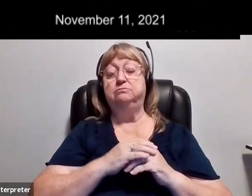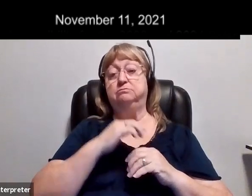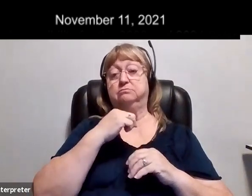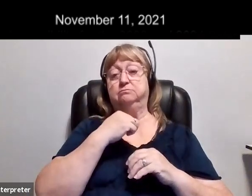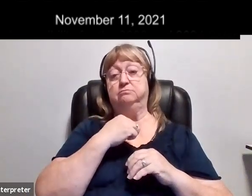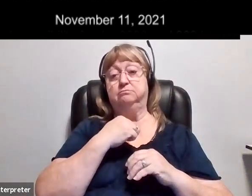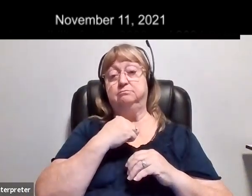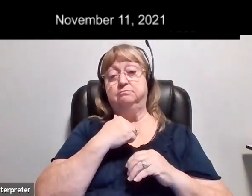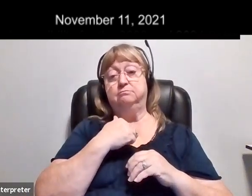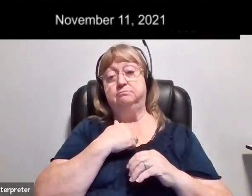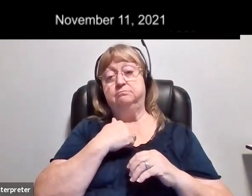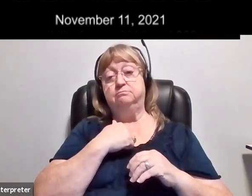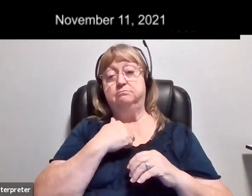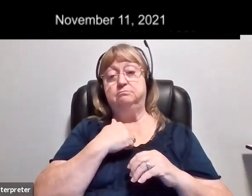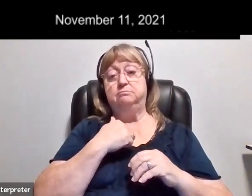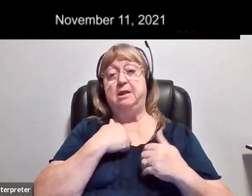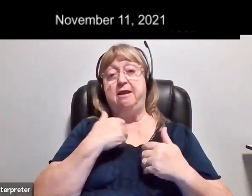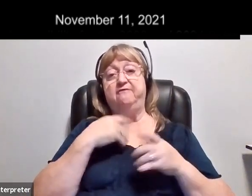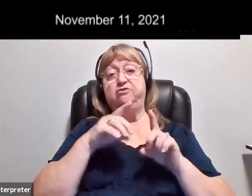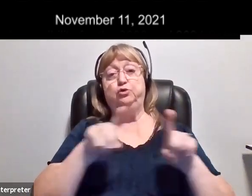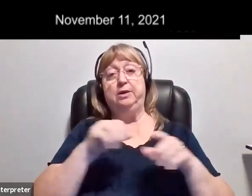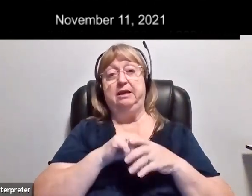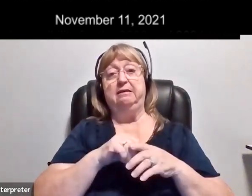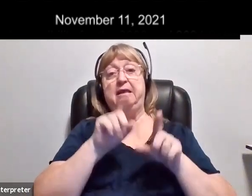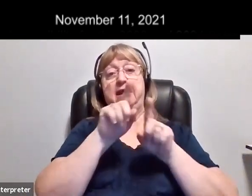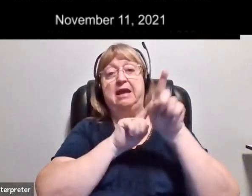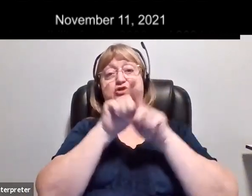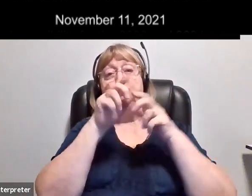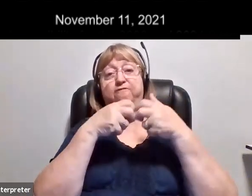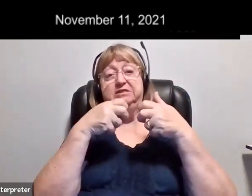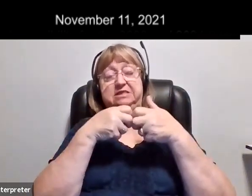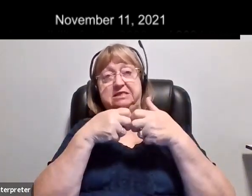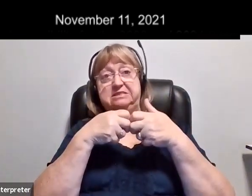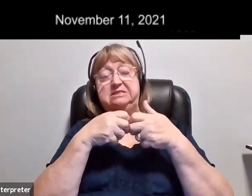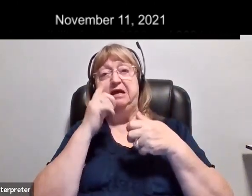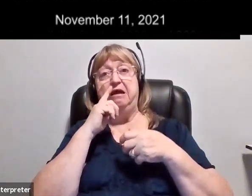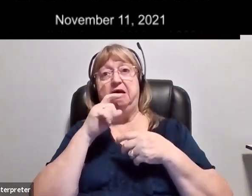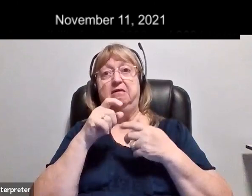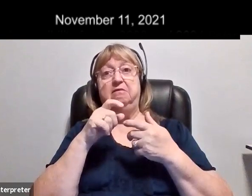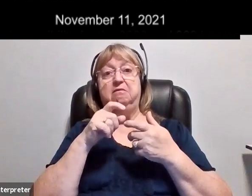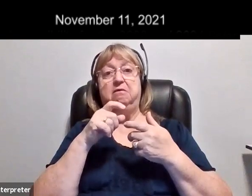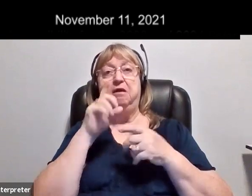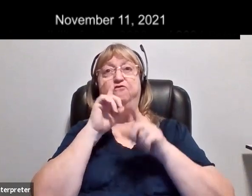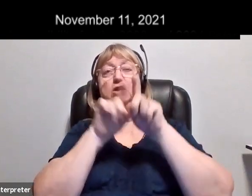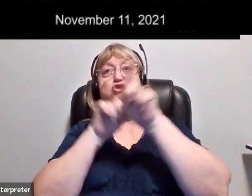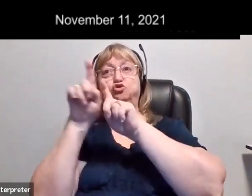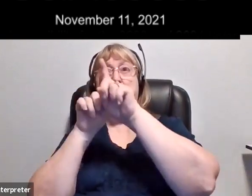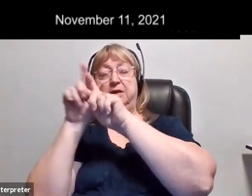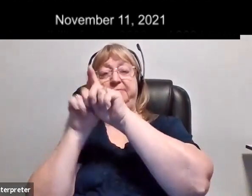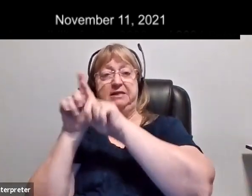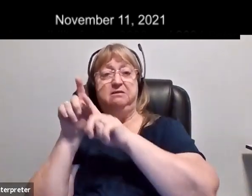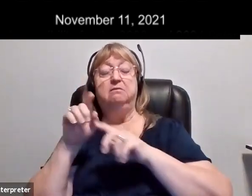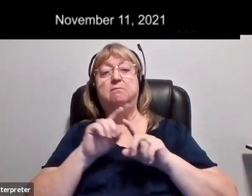I have got a degree in astrophysics and a specialization in radio astronomy in particular, but then I